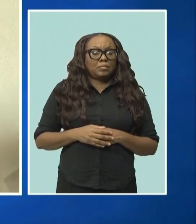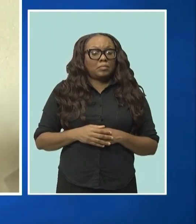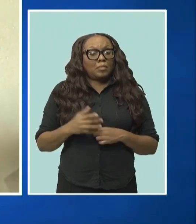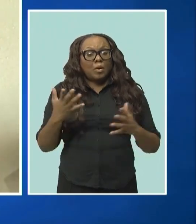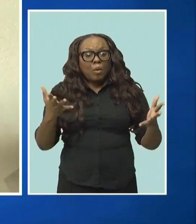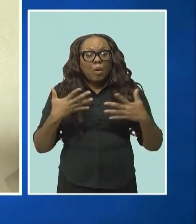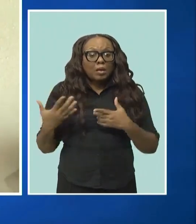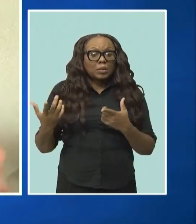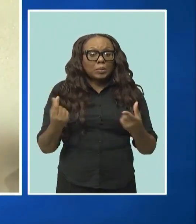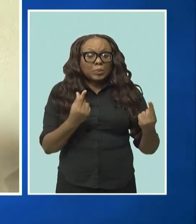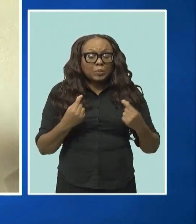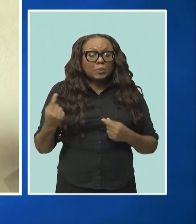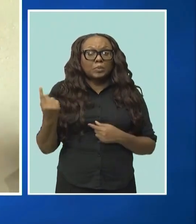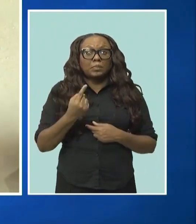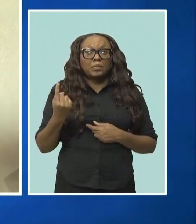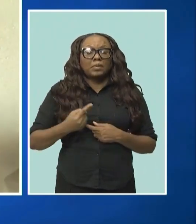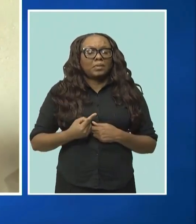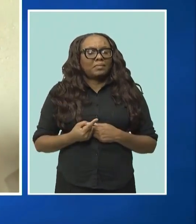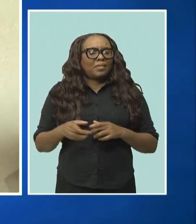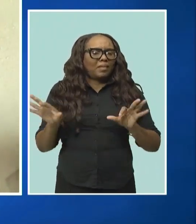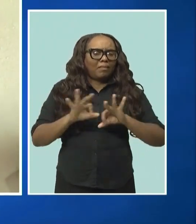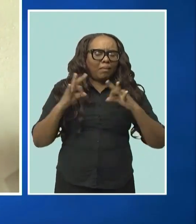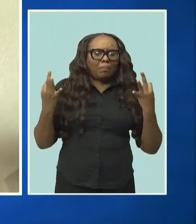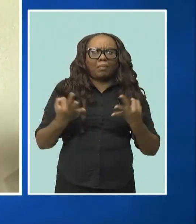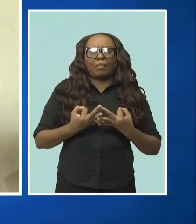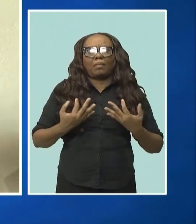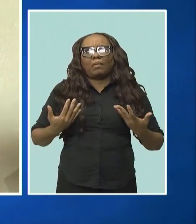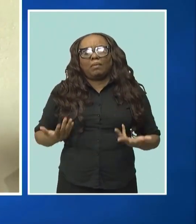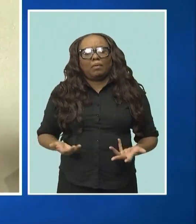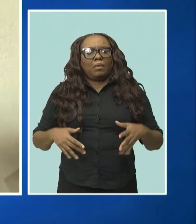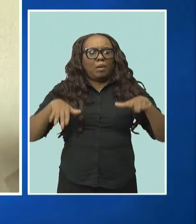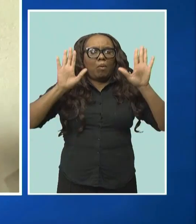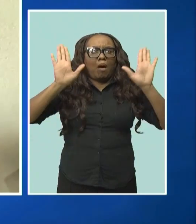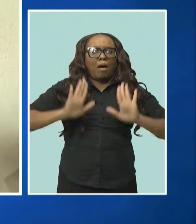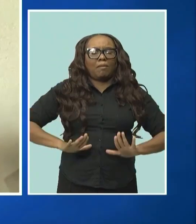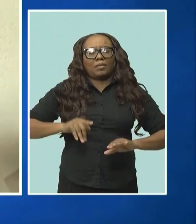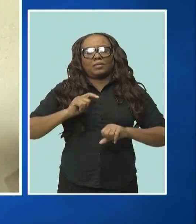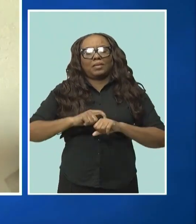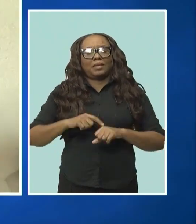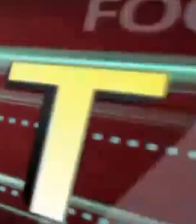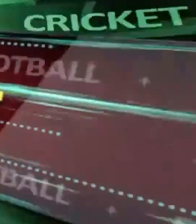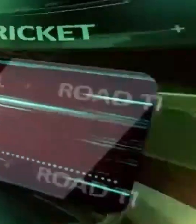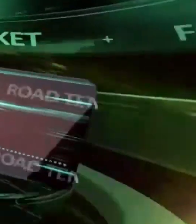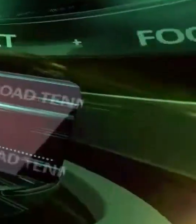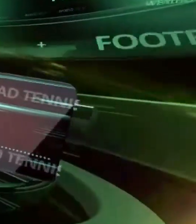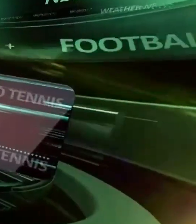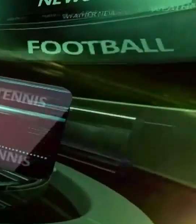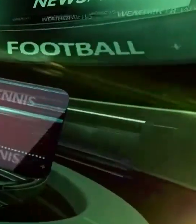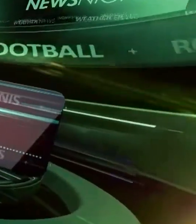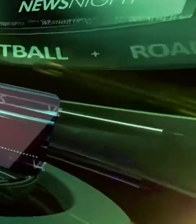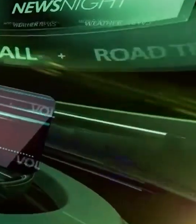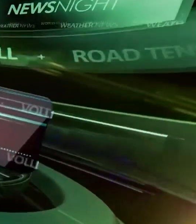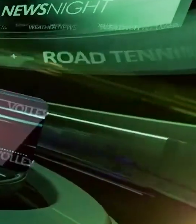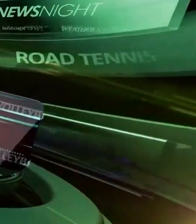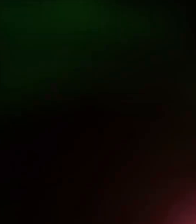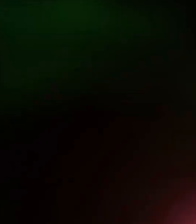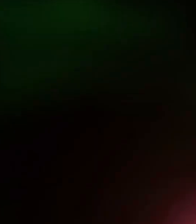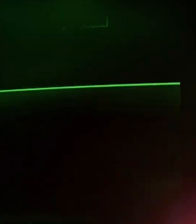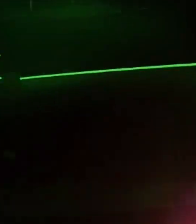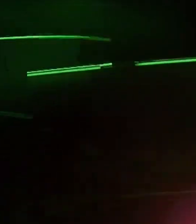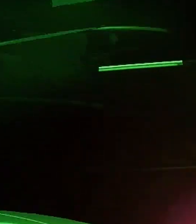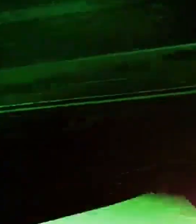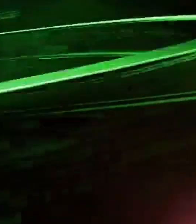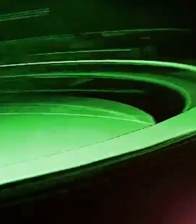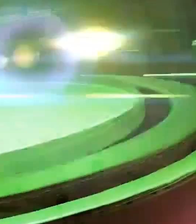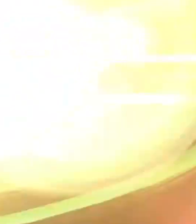something to do, especially as a family. Great occasion to come out of the house. Sports Night, brought to you with